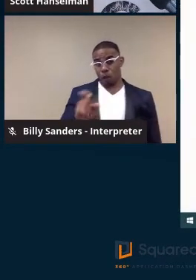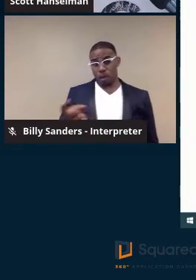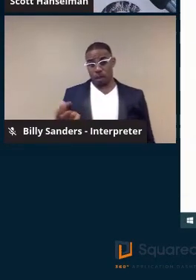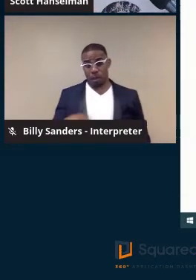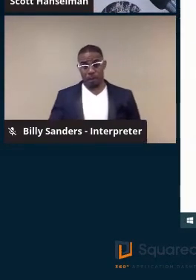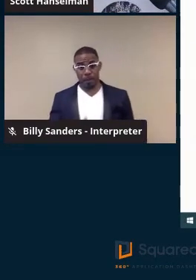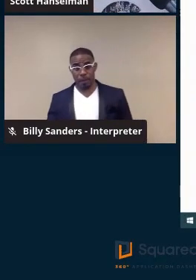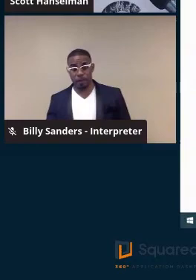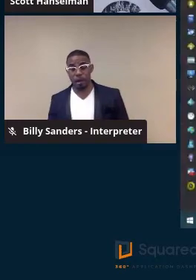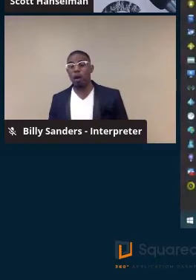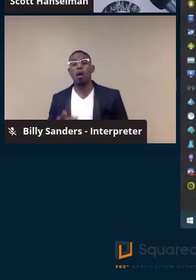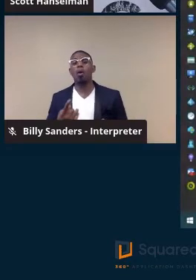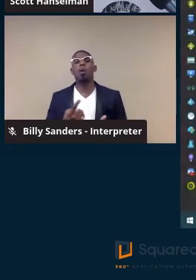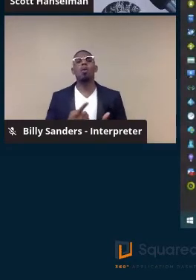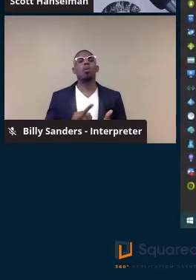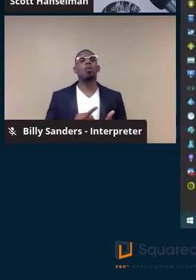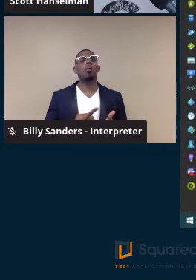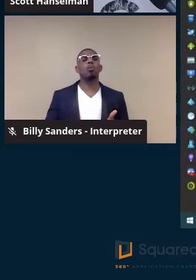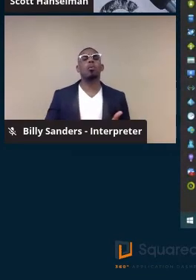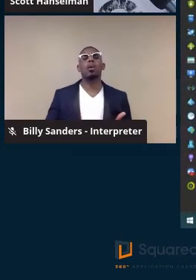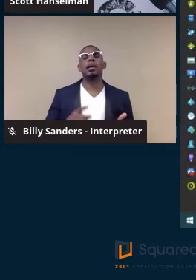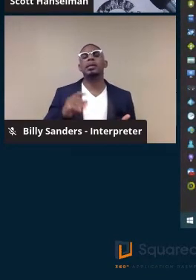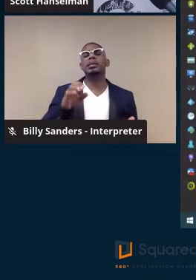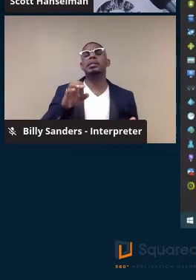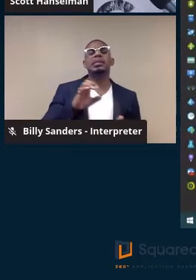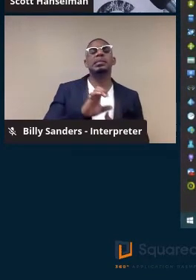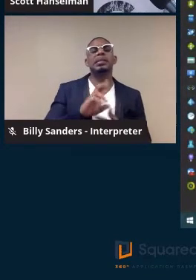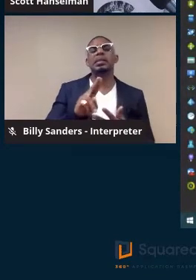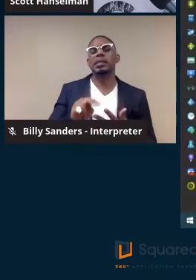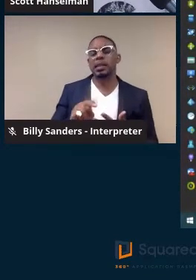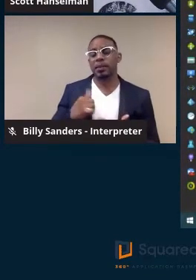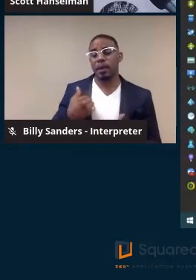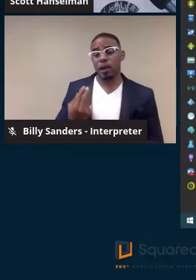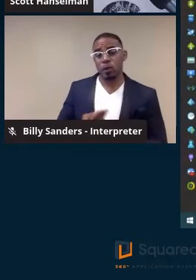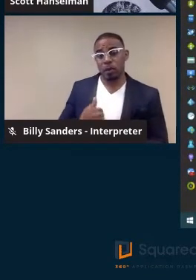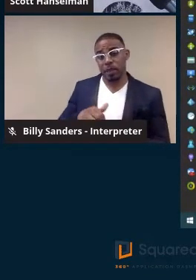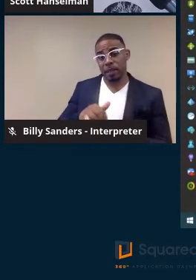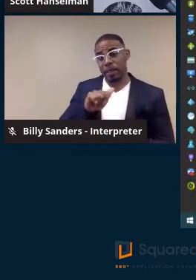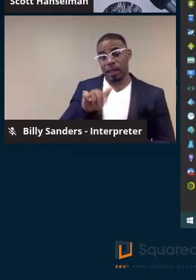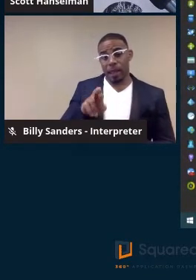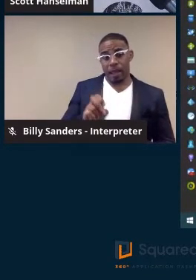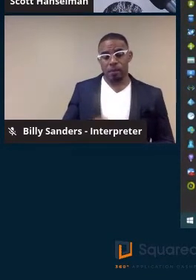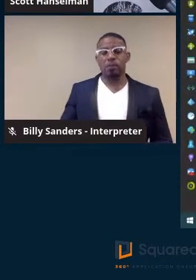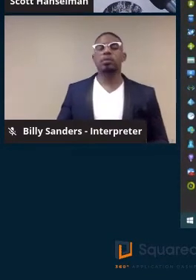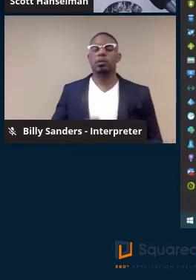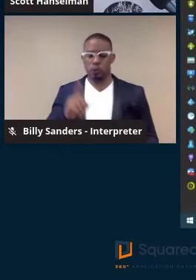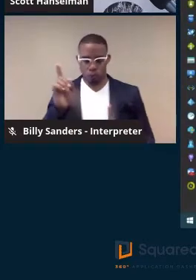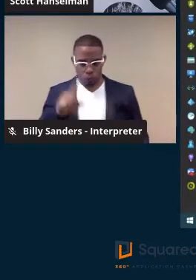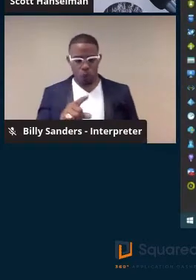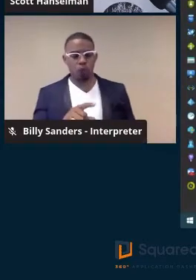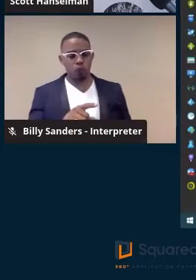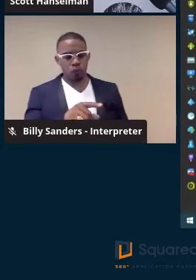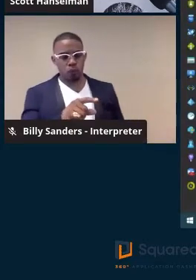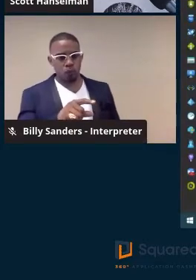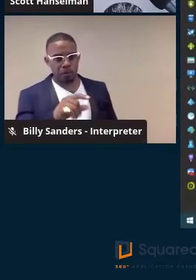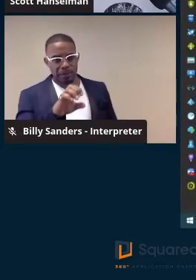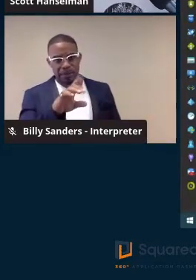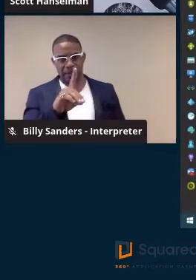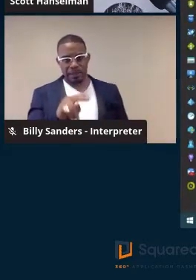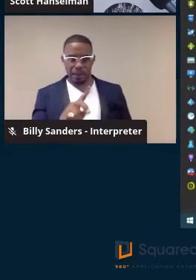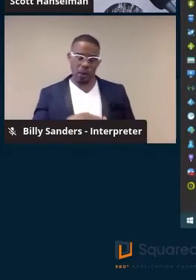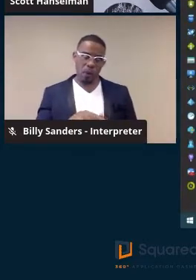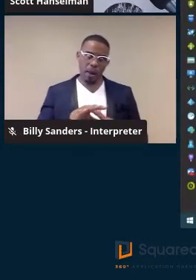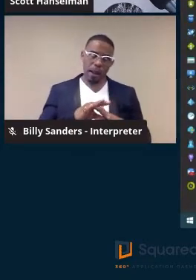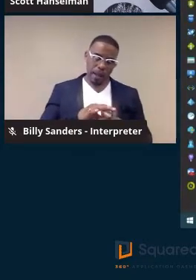here, what CDN am I using in Azure? If you go to CDN or Content